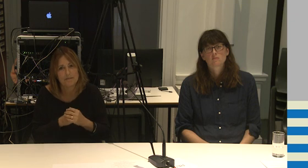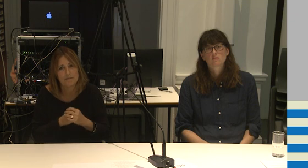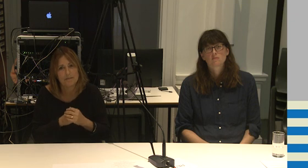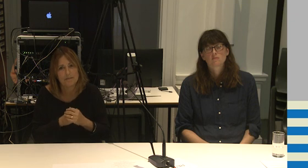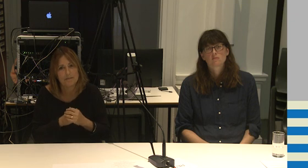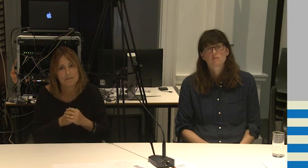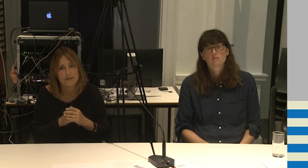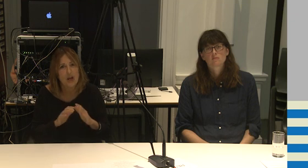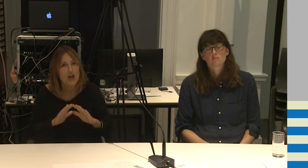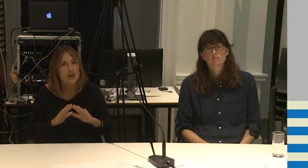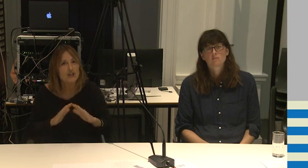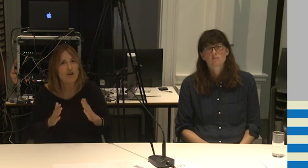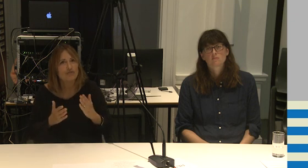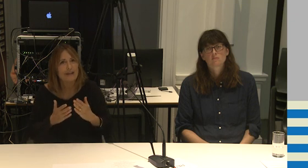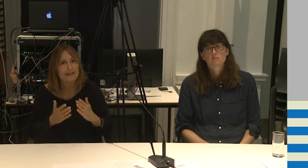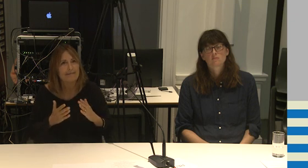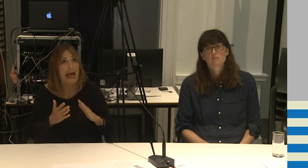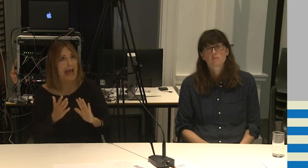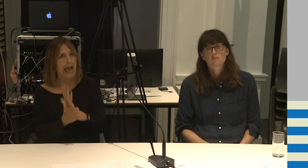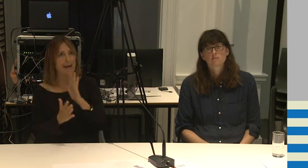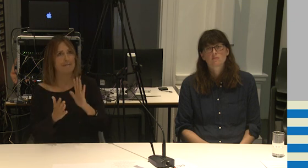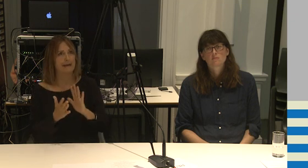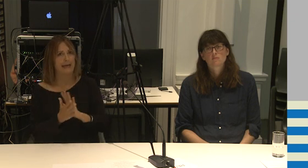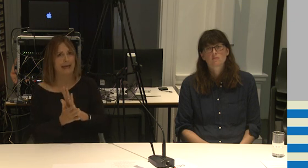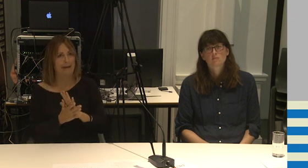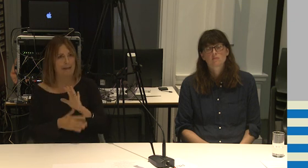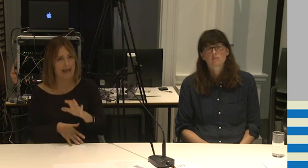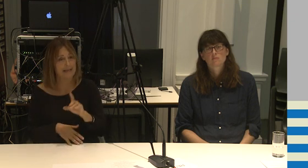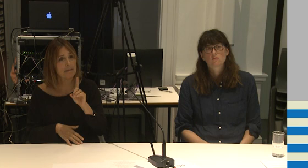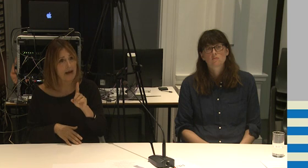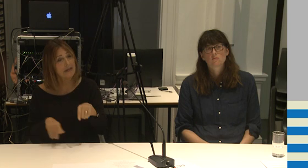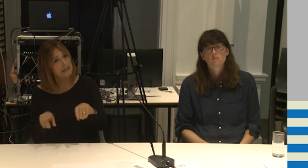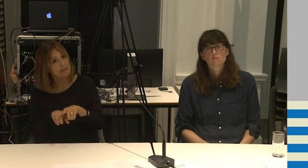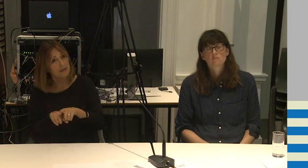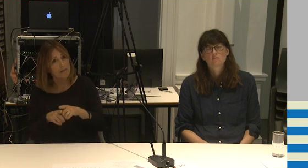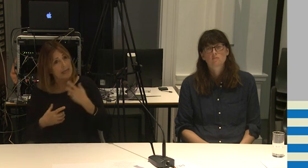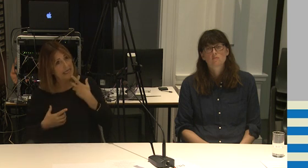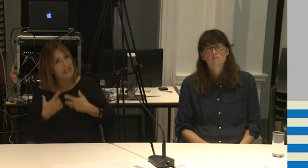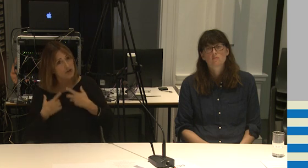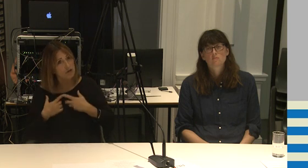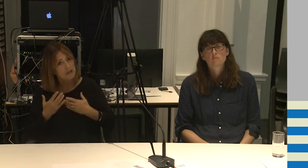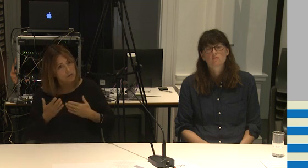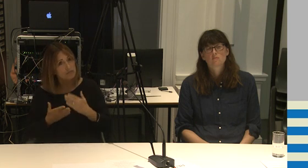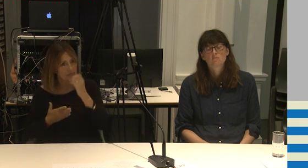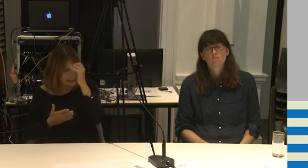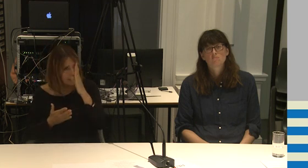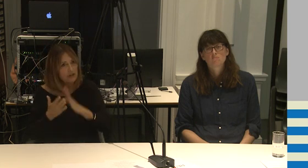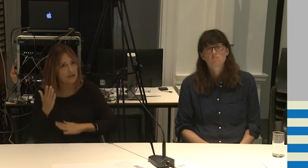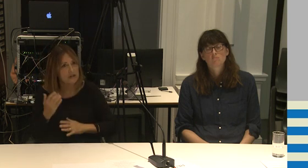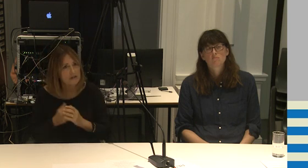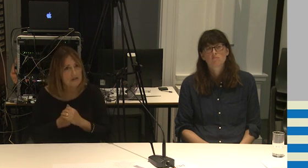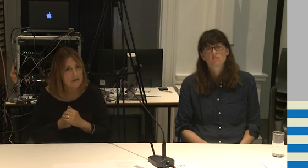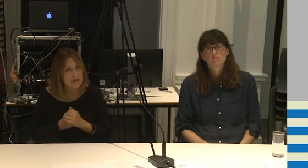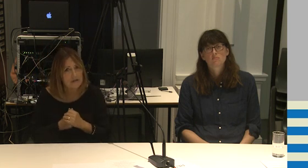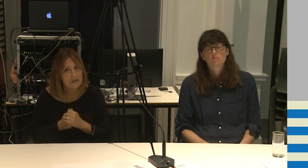it's not a happy position to be in. But at the same time, it can be quite an interesting thing to experience. In terms